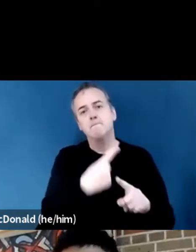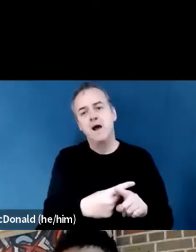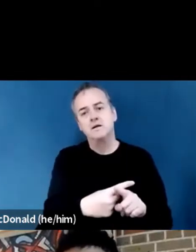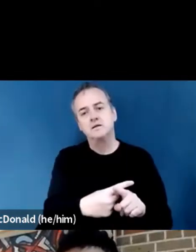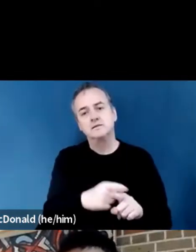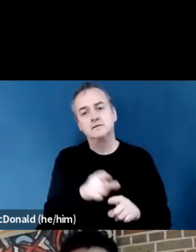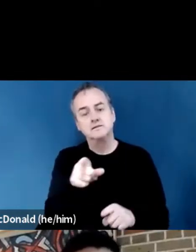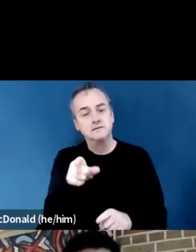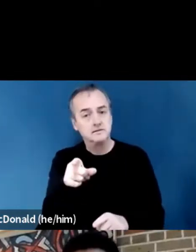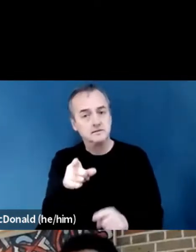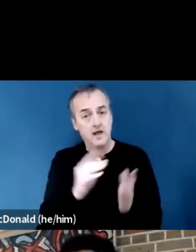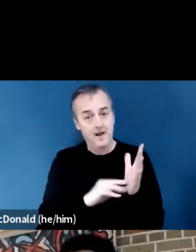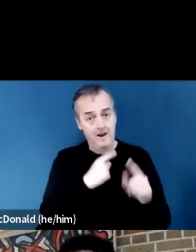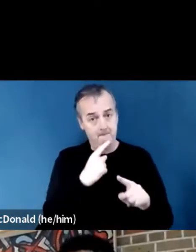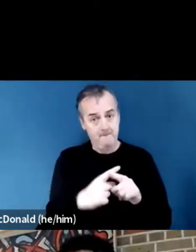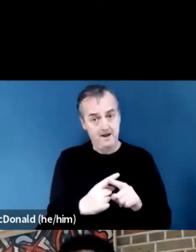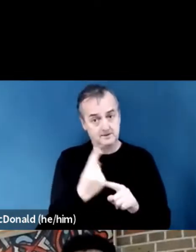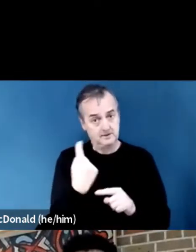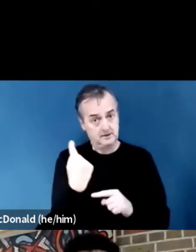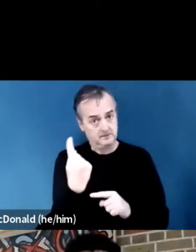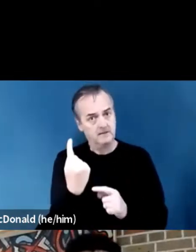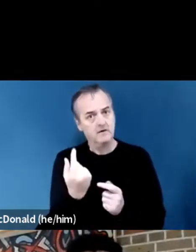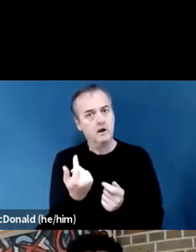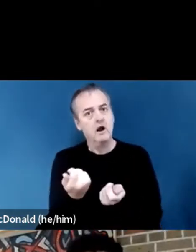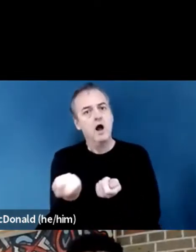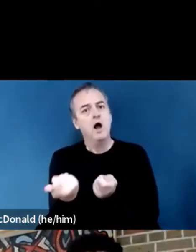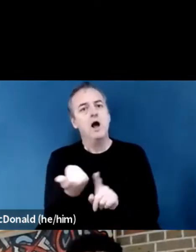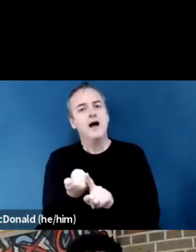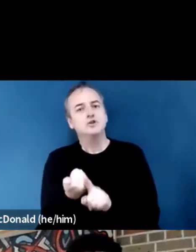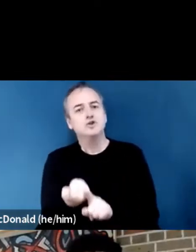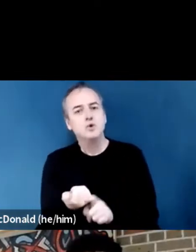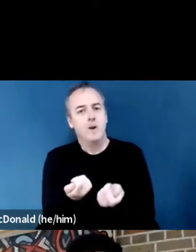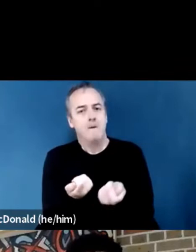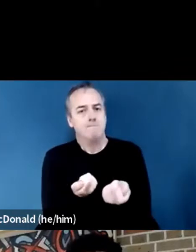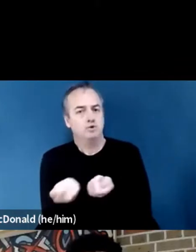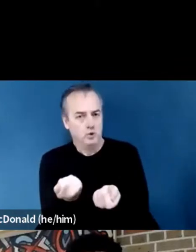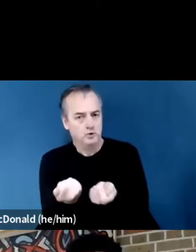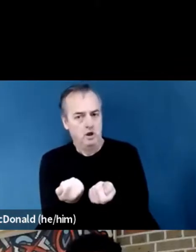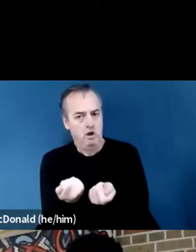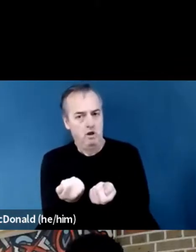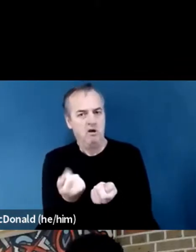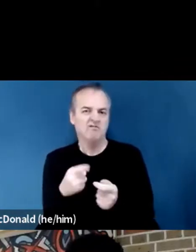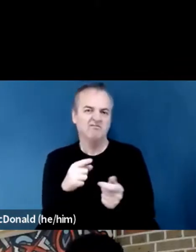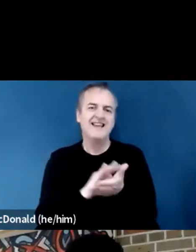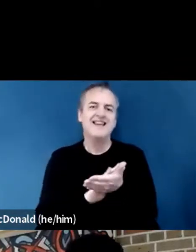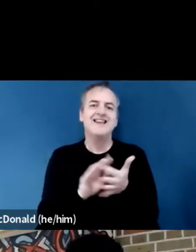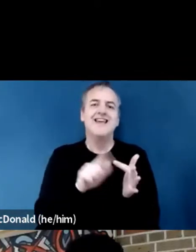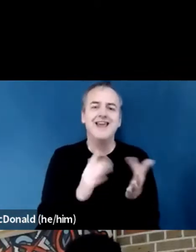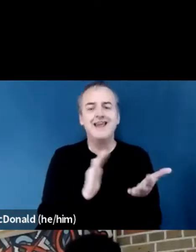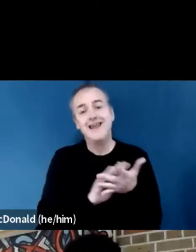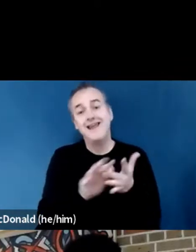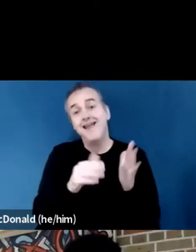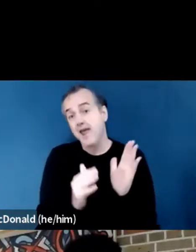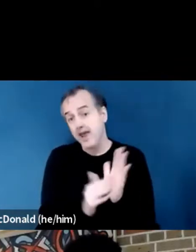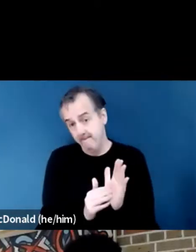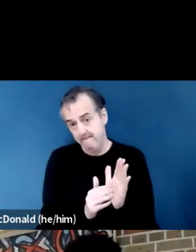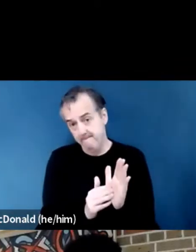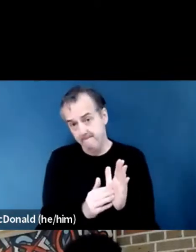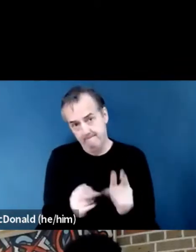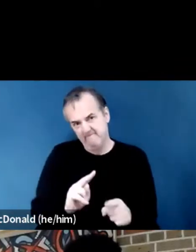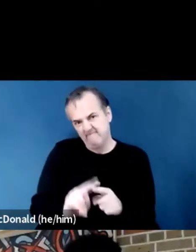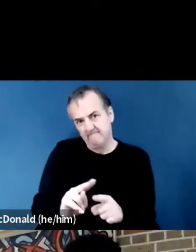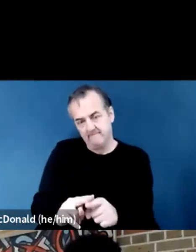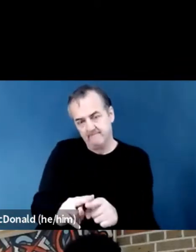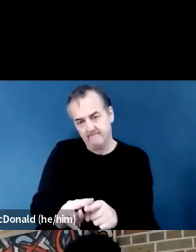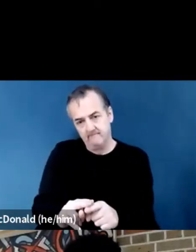Hi everyone, I'm Max Emerson. I'm the associate producer for Box of Tricks and my pronouns are he, him. I am wearing a black